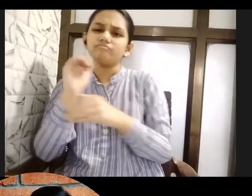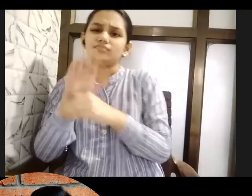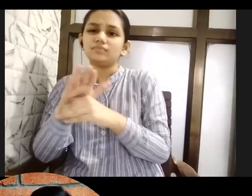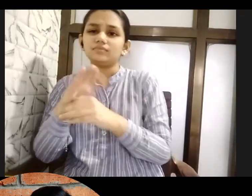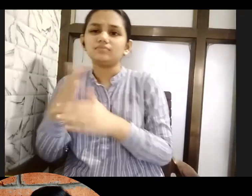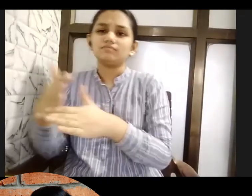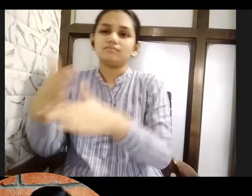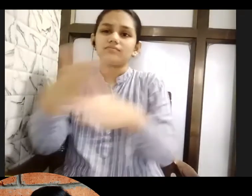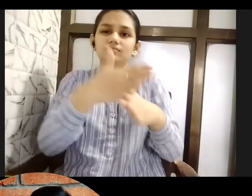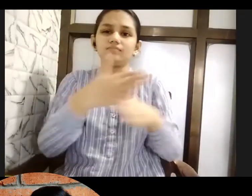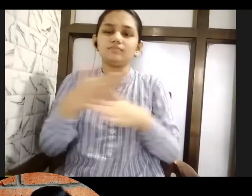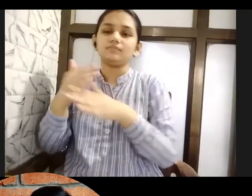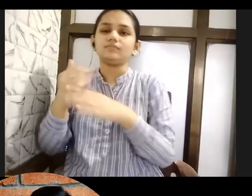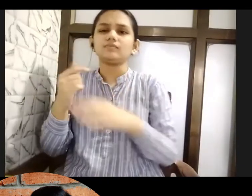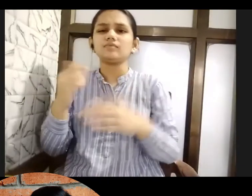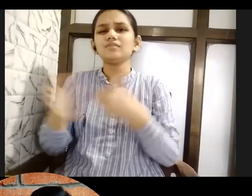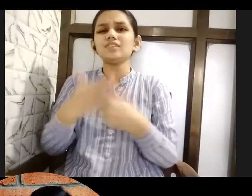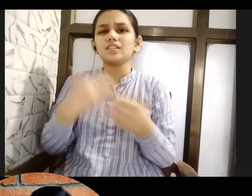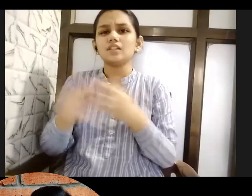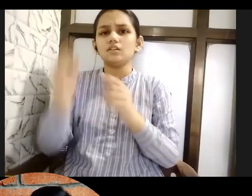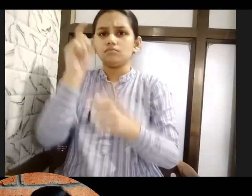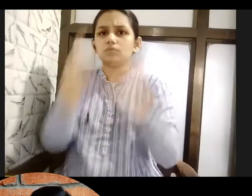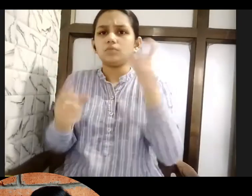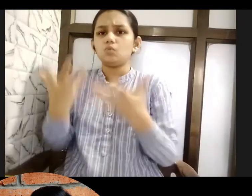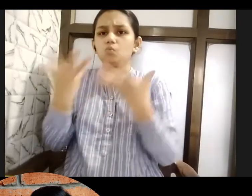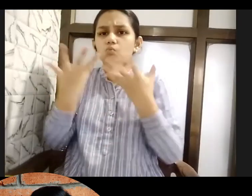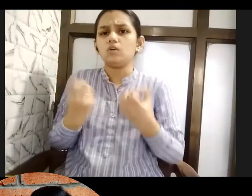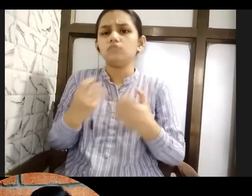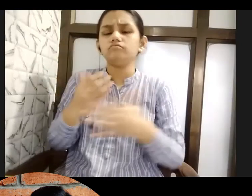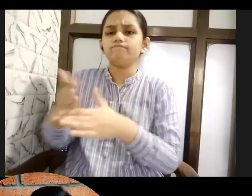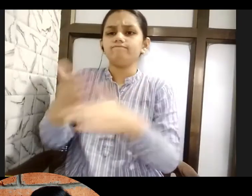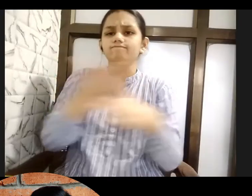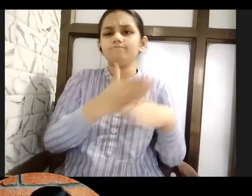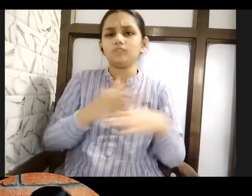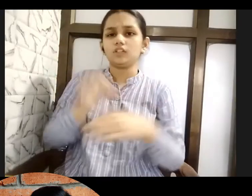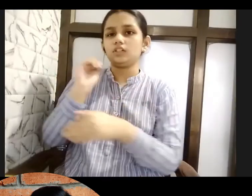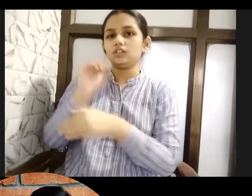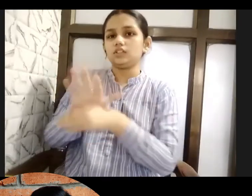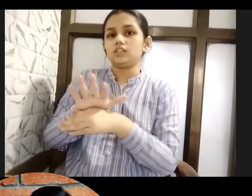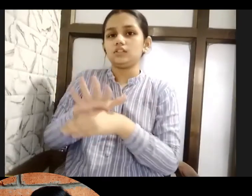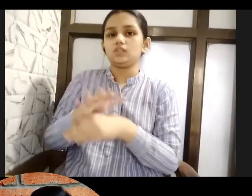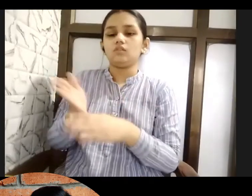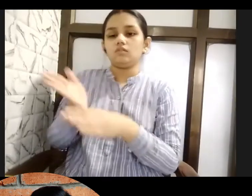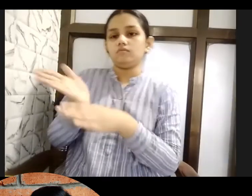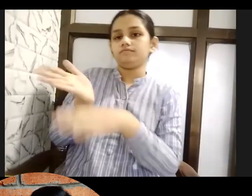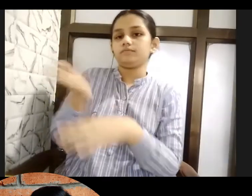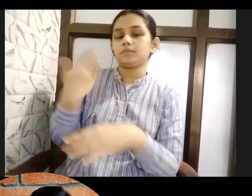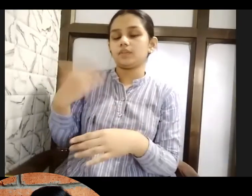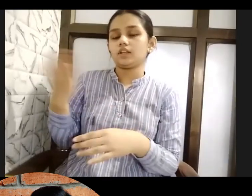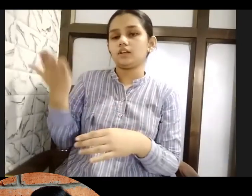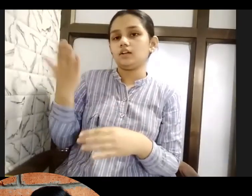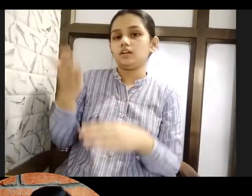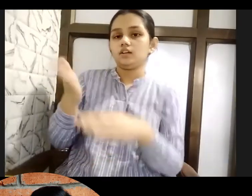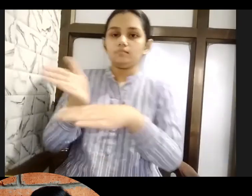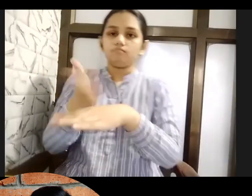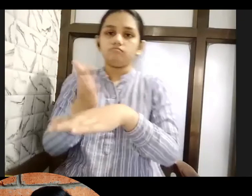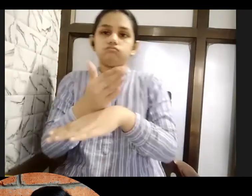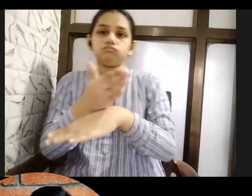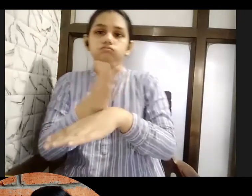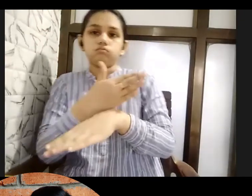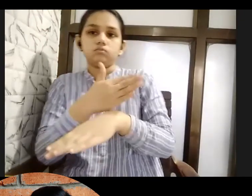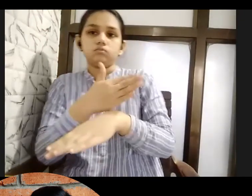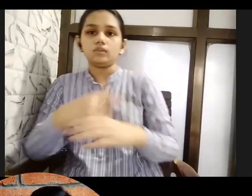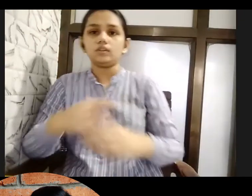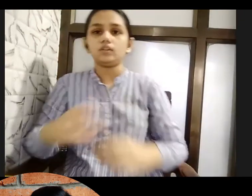with anybody we want. If you want to, let's go back from here. Let's go back from here. Let's go back to